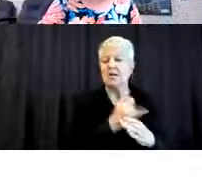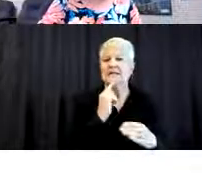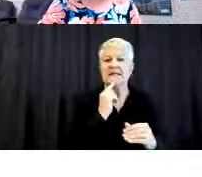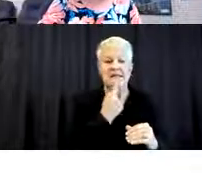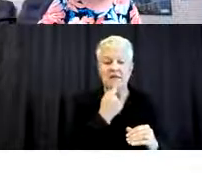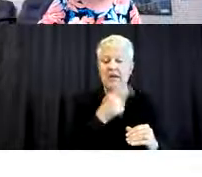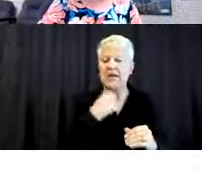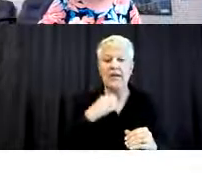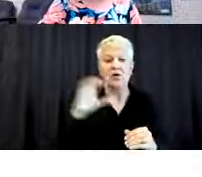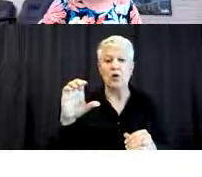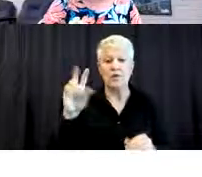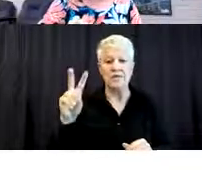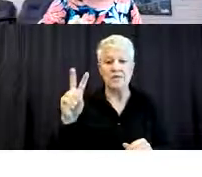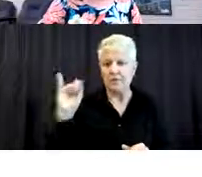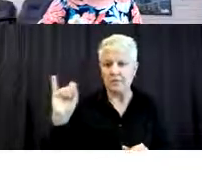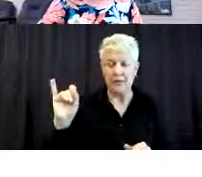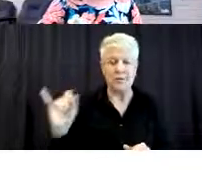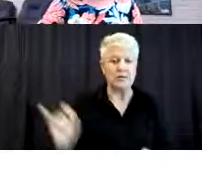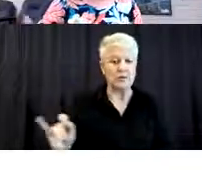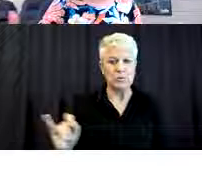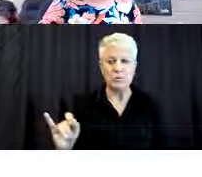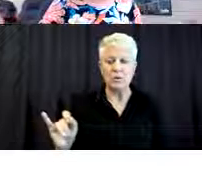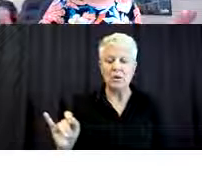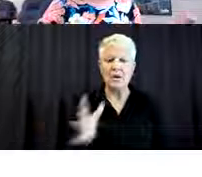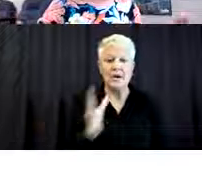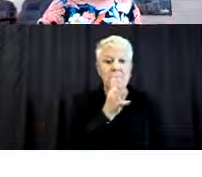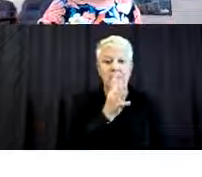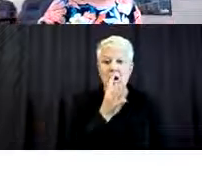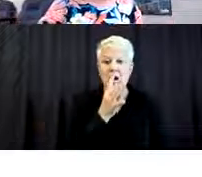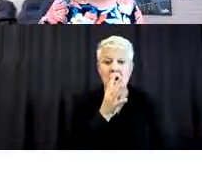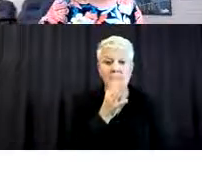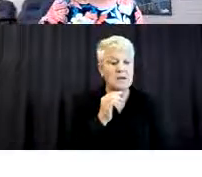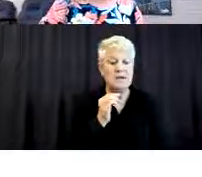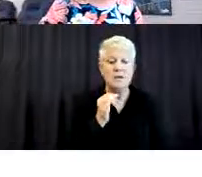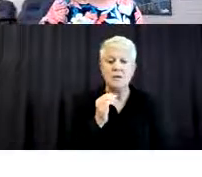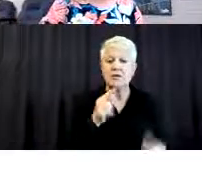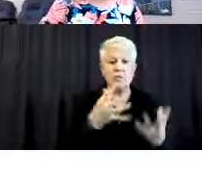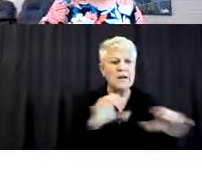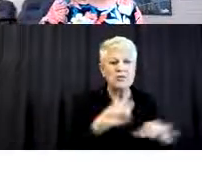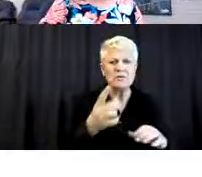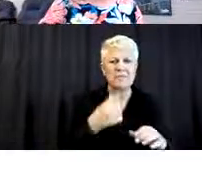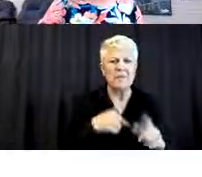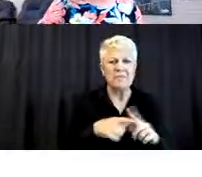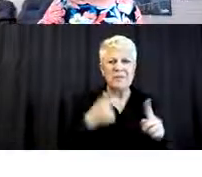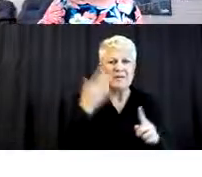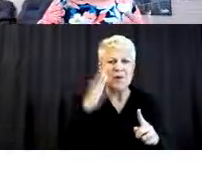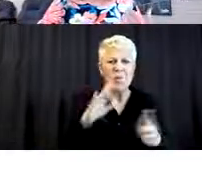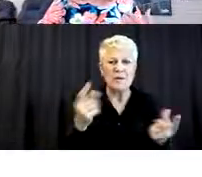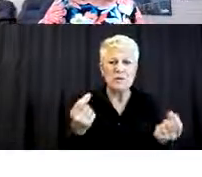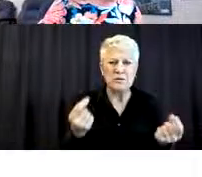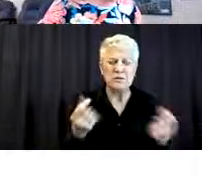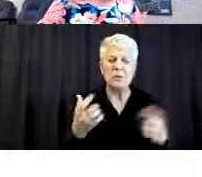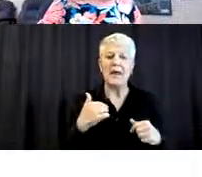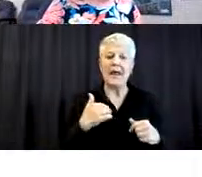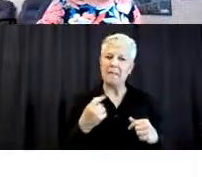had cortical visual impairment as well. And mom was just really wanting to do something, but didn't know what to do. And I was